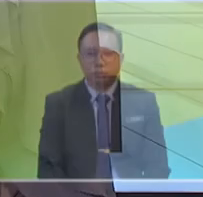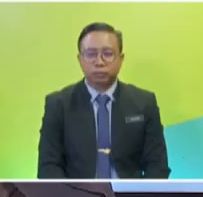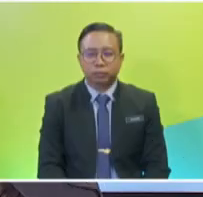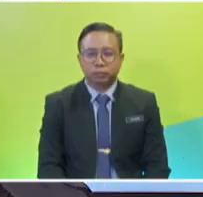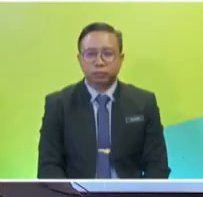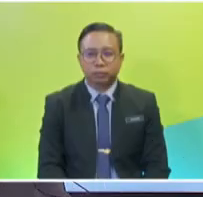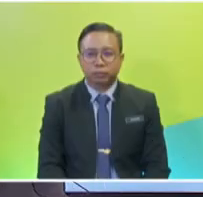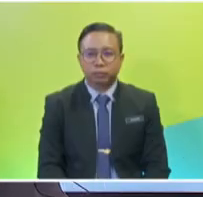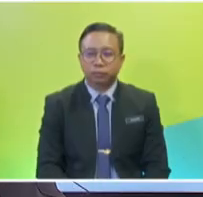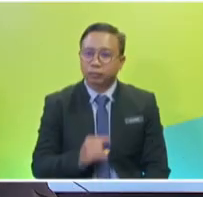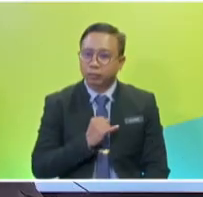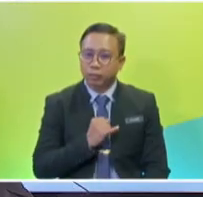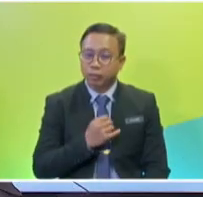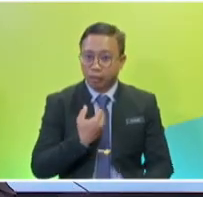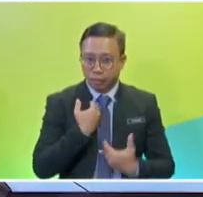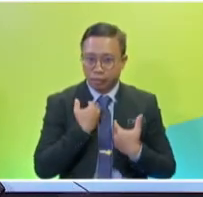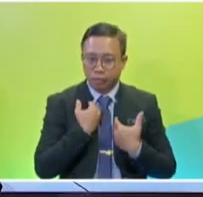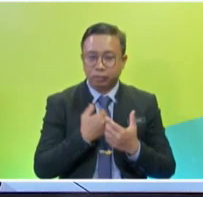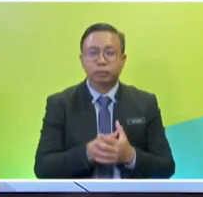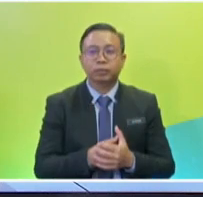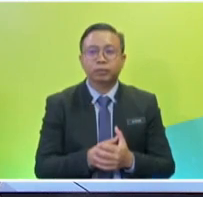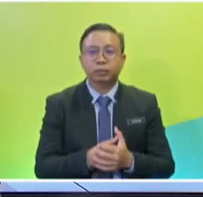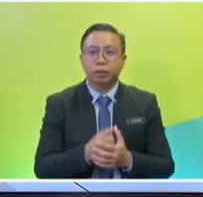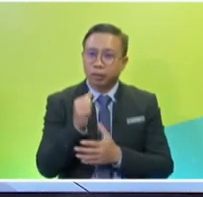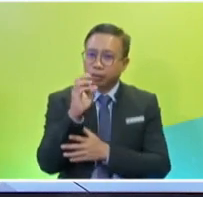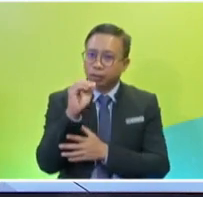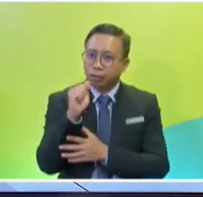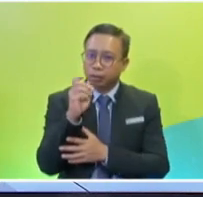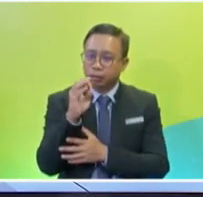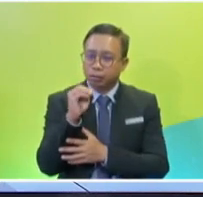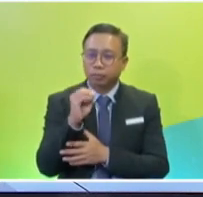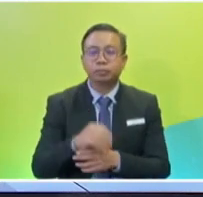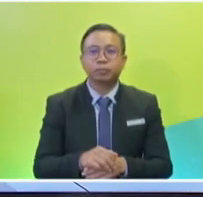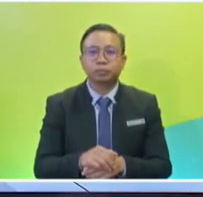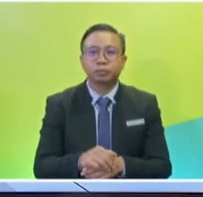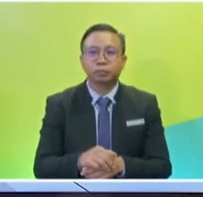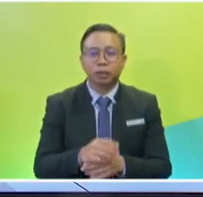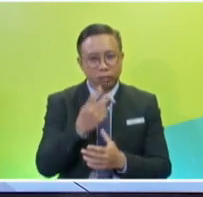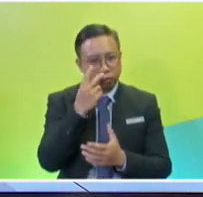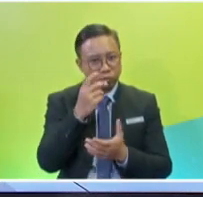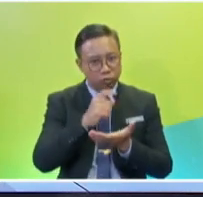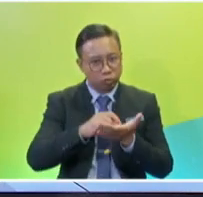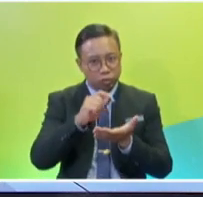Right, I've got mine. Adams, Anga, wait, I have to double check his size.